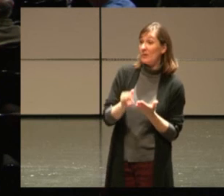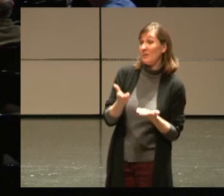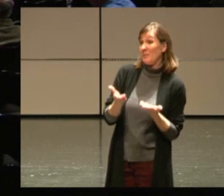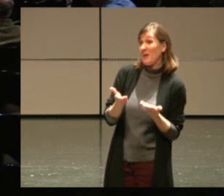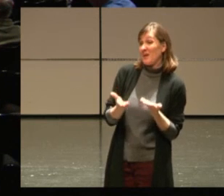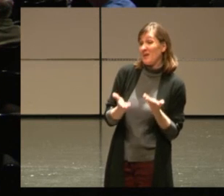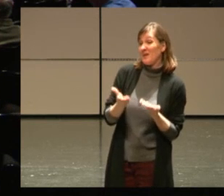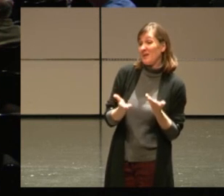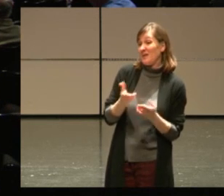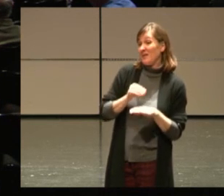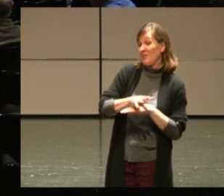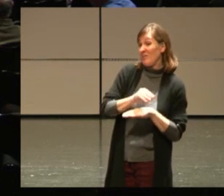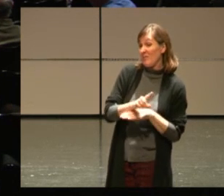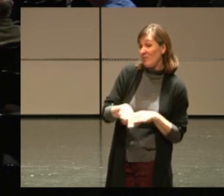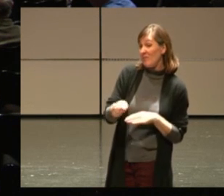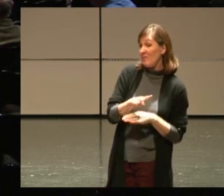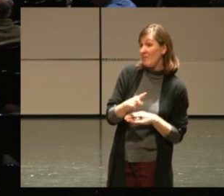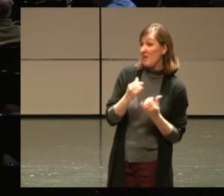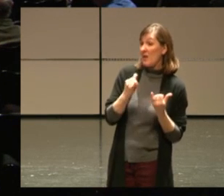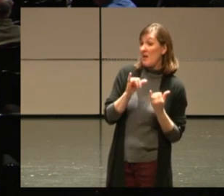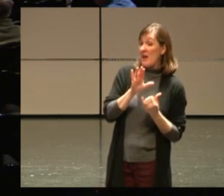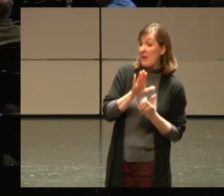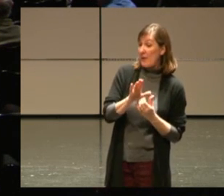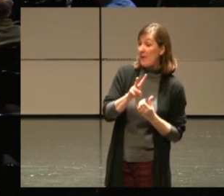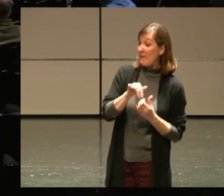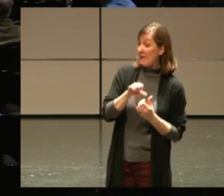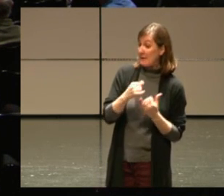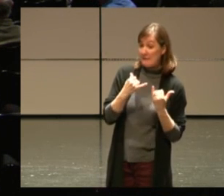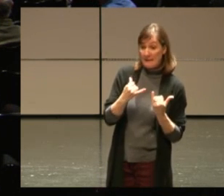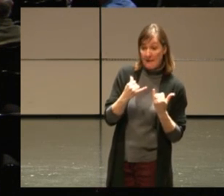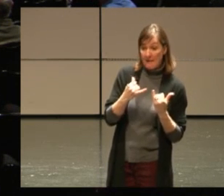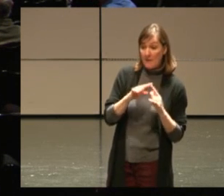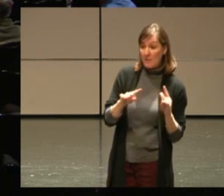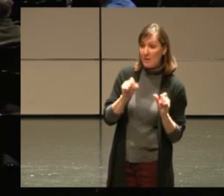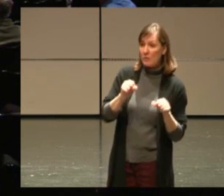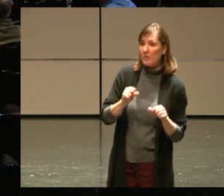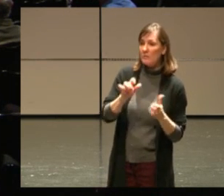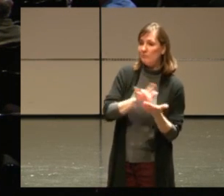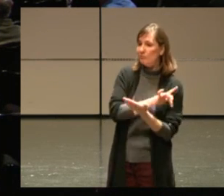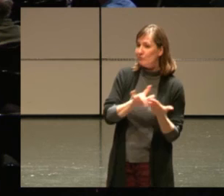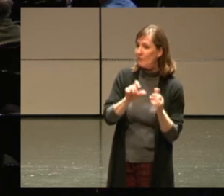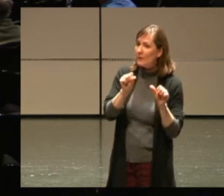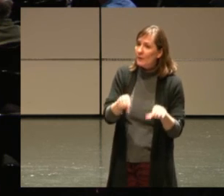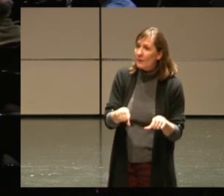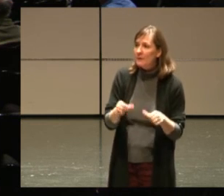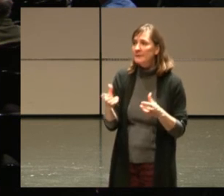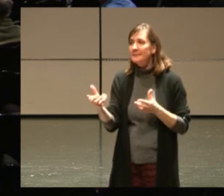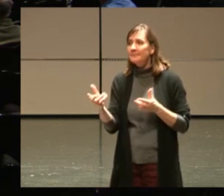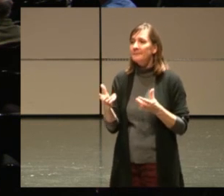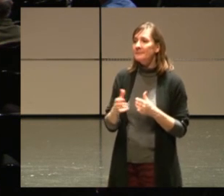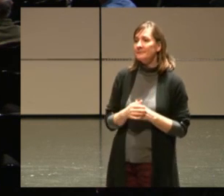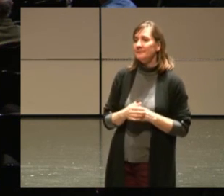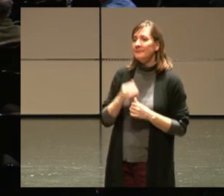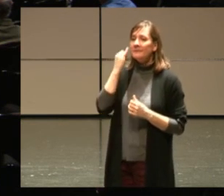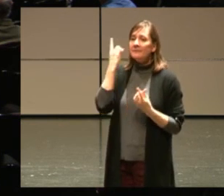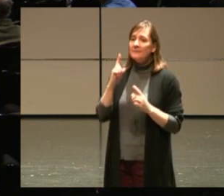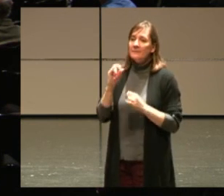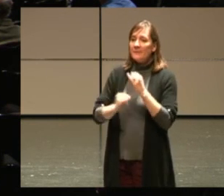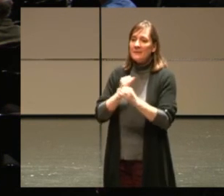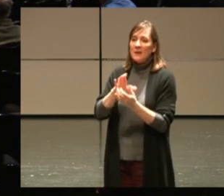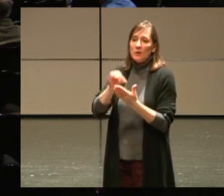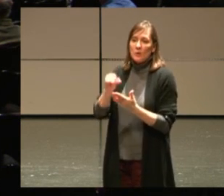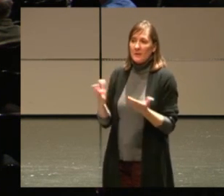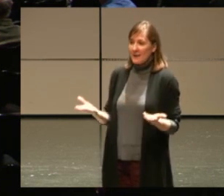students who have currently valid visas, and that their visas could be voided. No new visas could be issued. So international students who are enrolled at